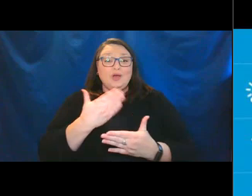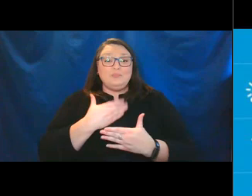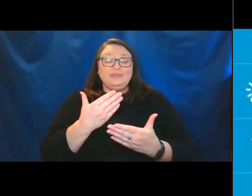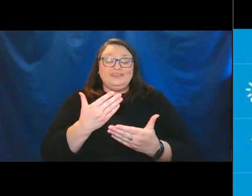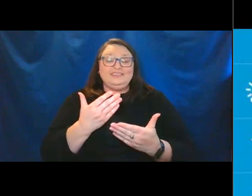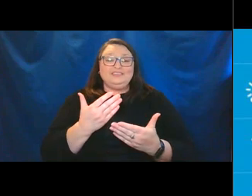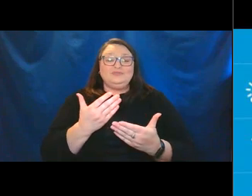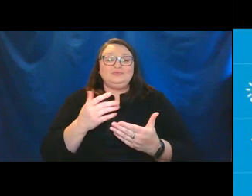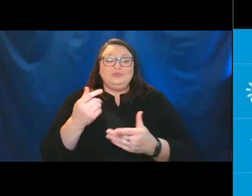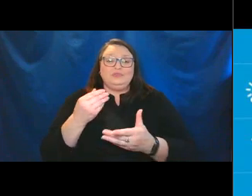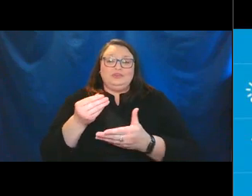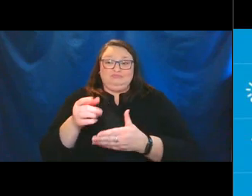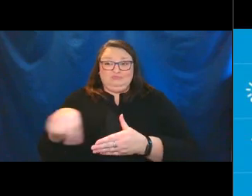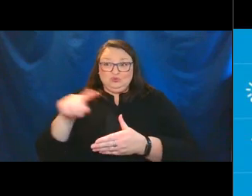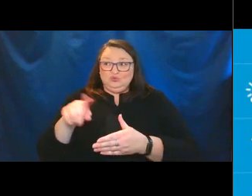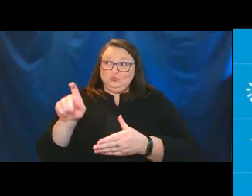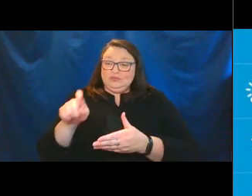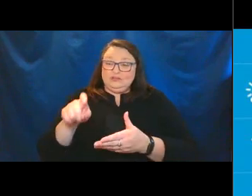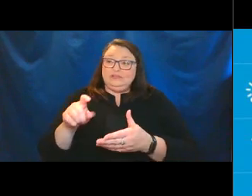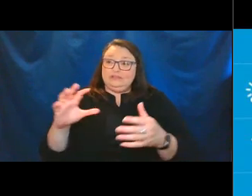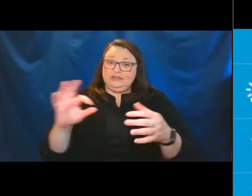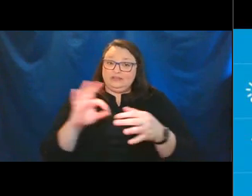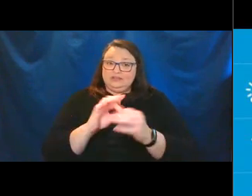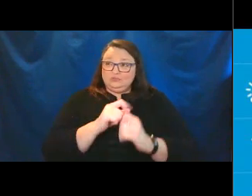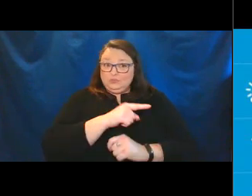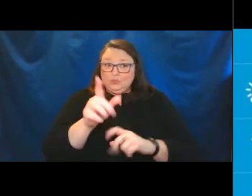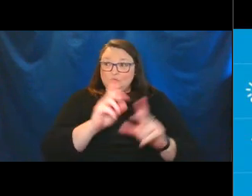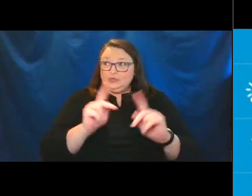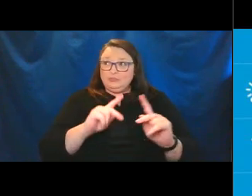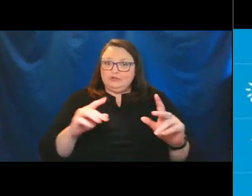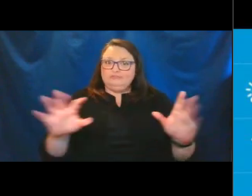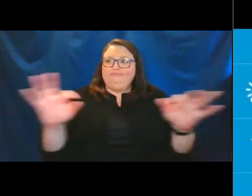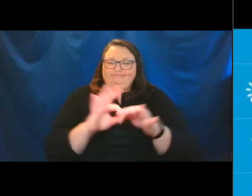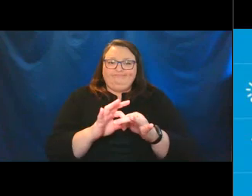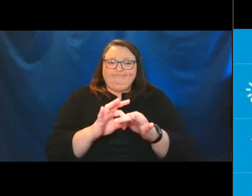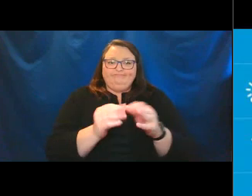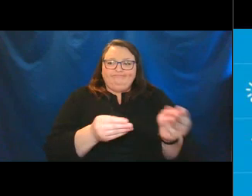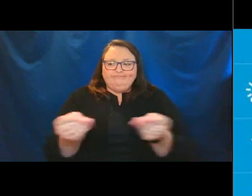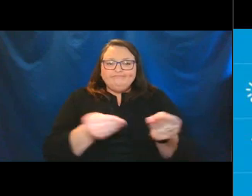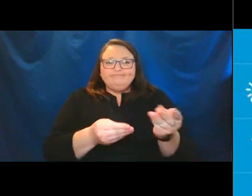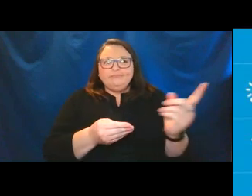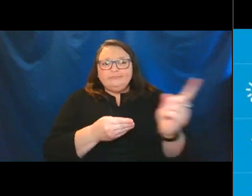the grantees with those individuals as it relates to guest speakers.